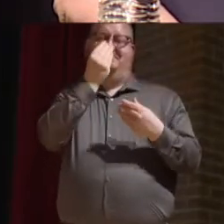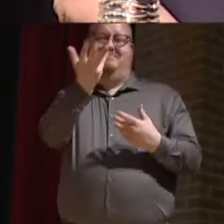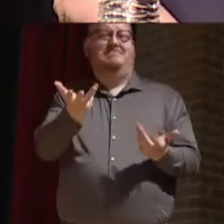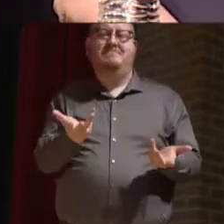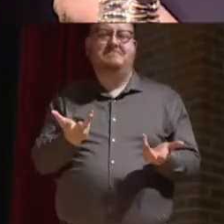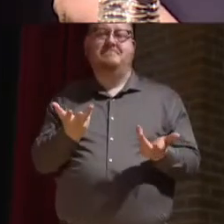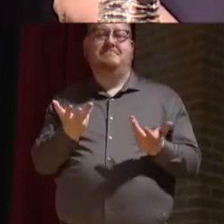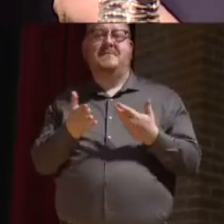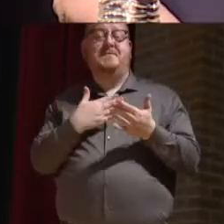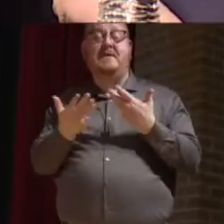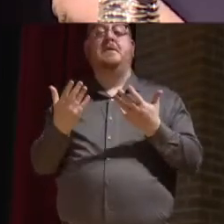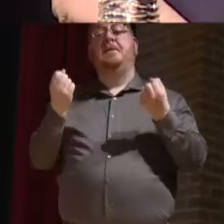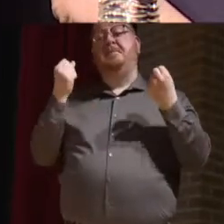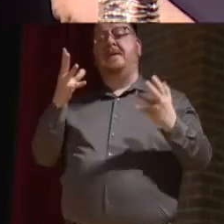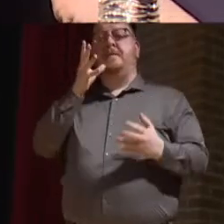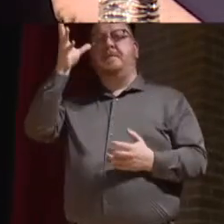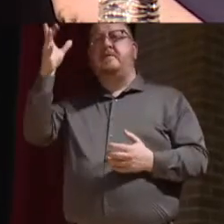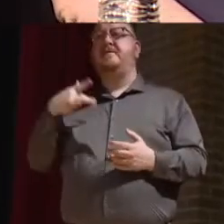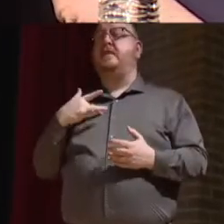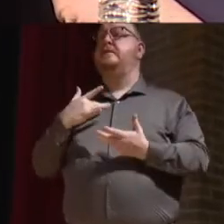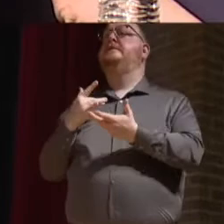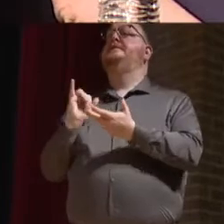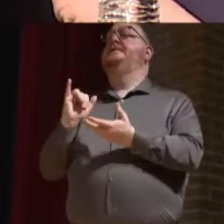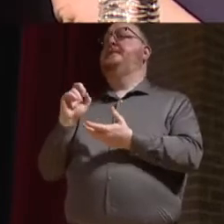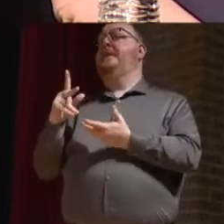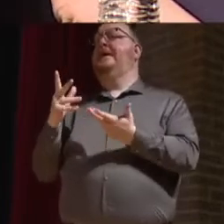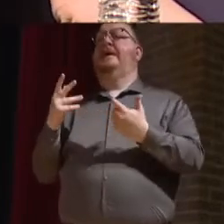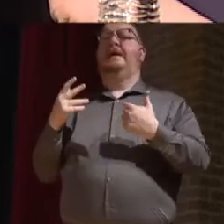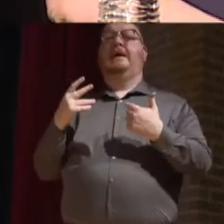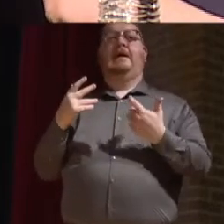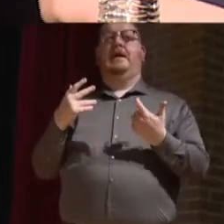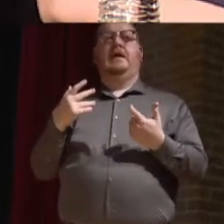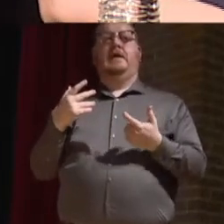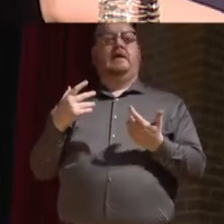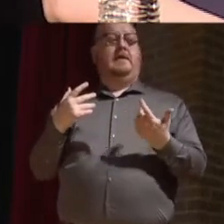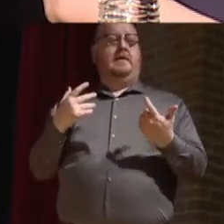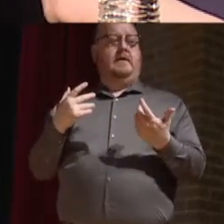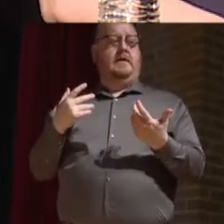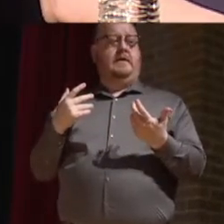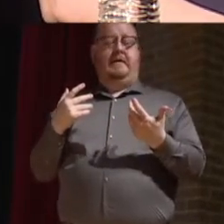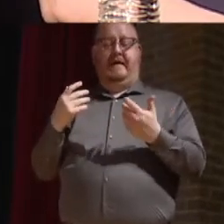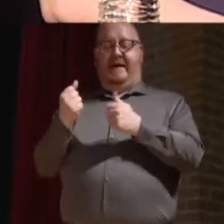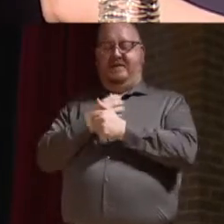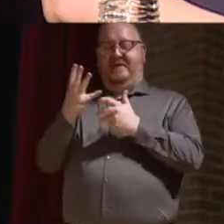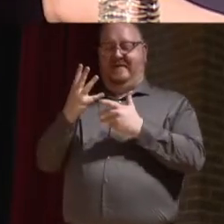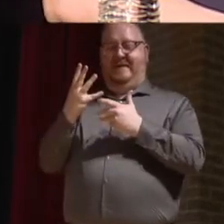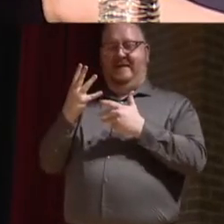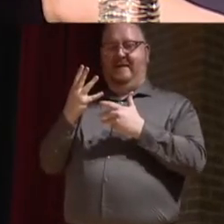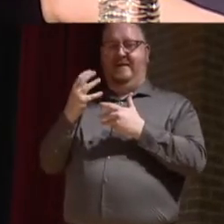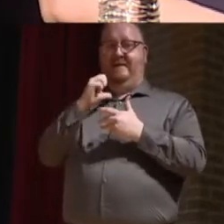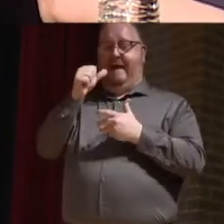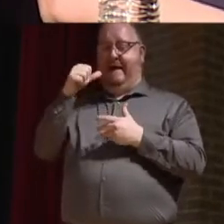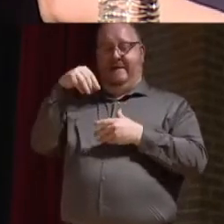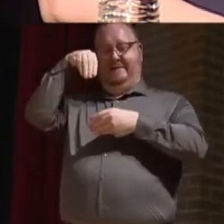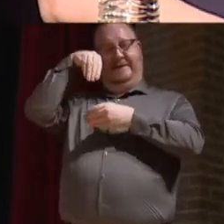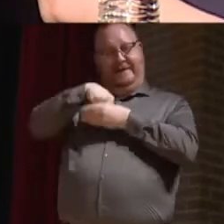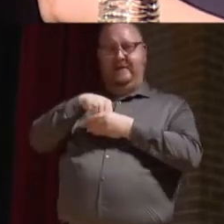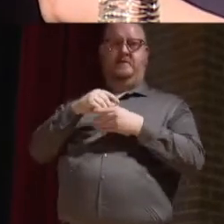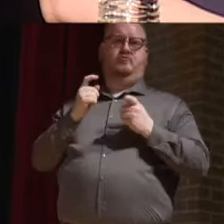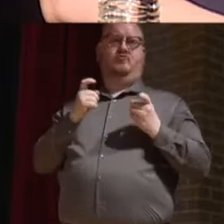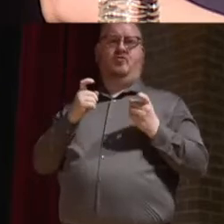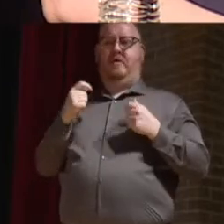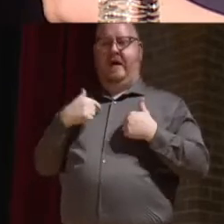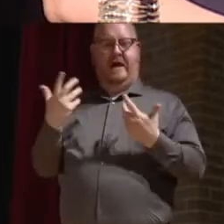think it's beyond us that fears us the most. It's what happens after we're